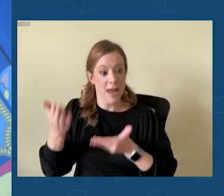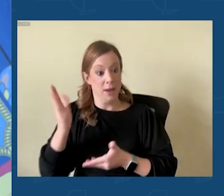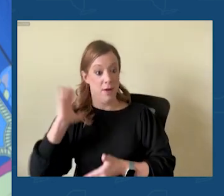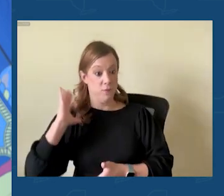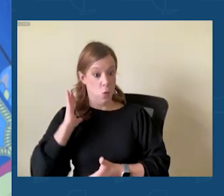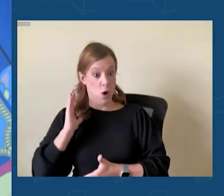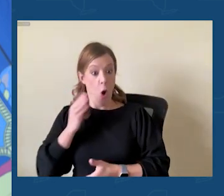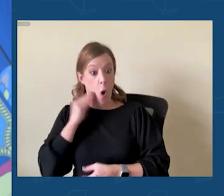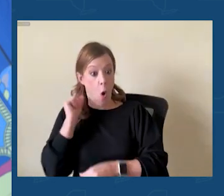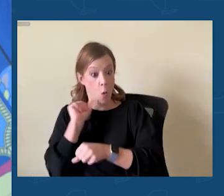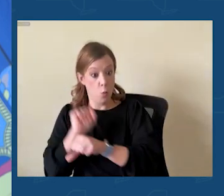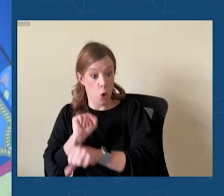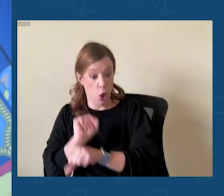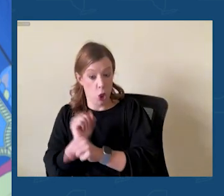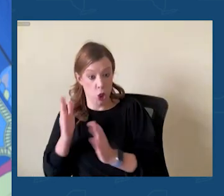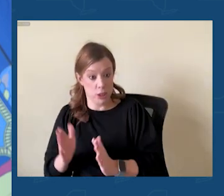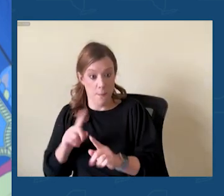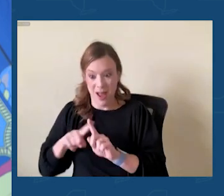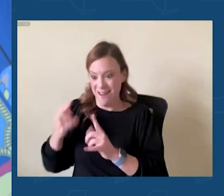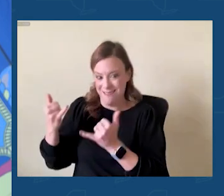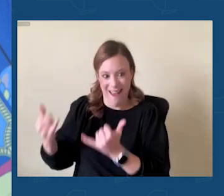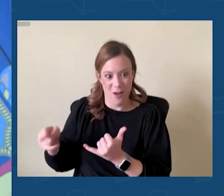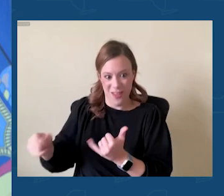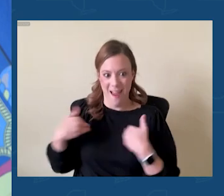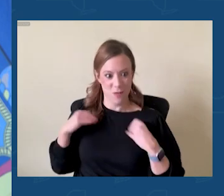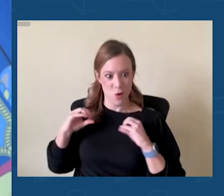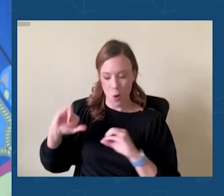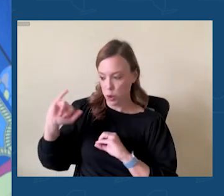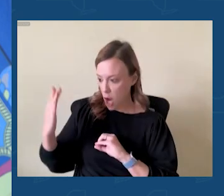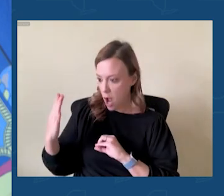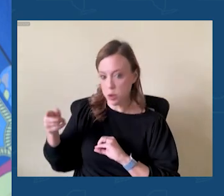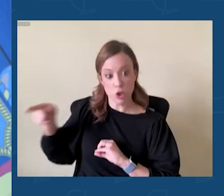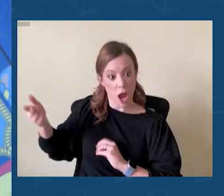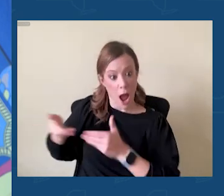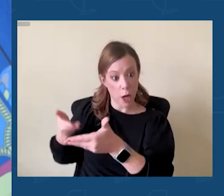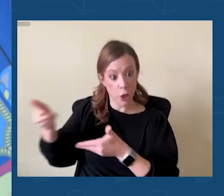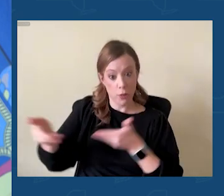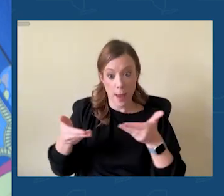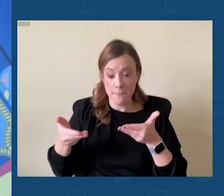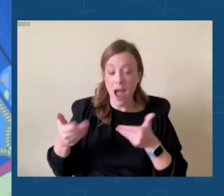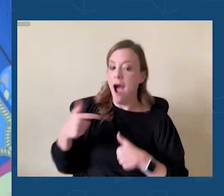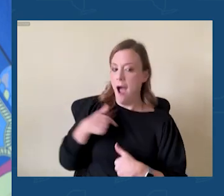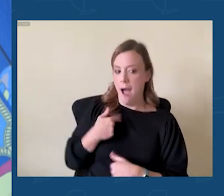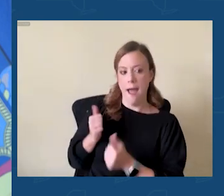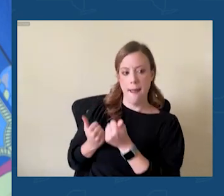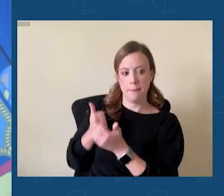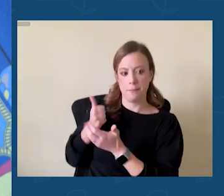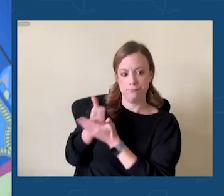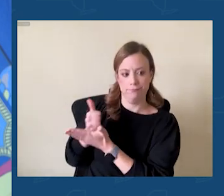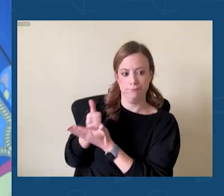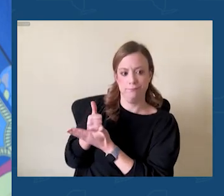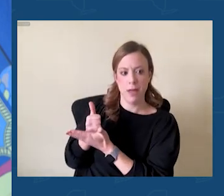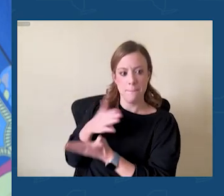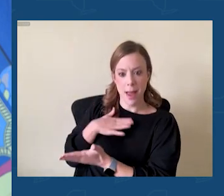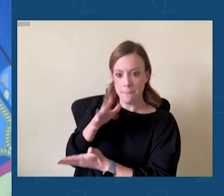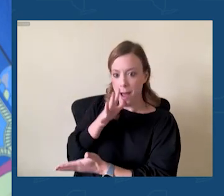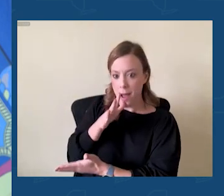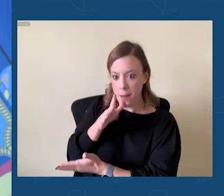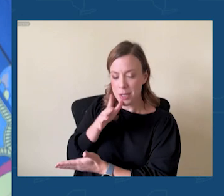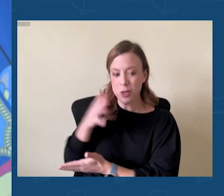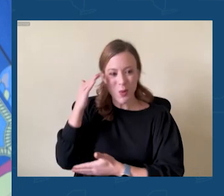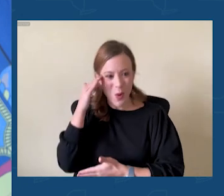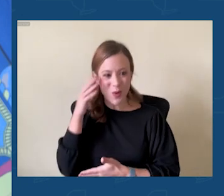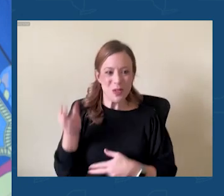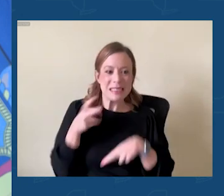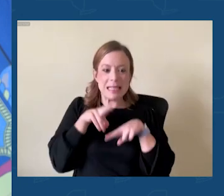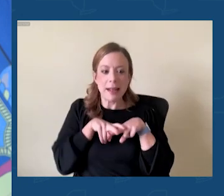And so I helped my mom with that little business. You always sat there on a Sunday when I was in charge, and you hope that little bell rings when someone opens the door, and